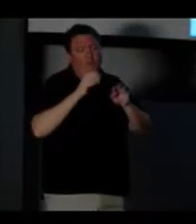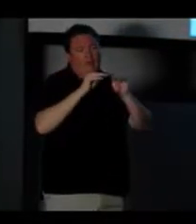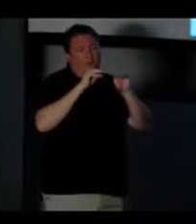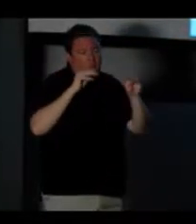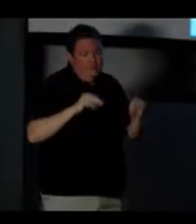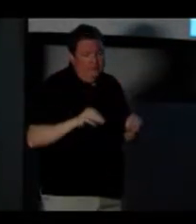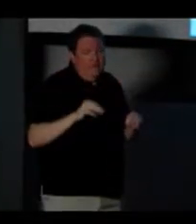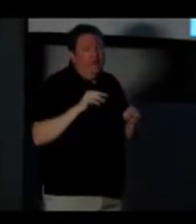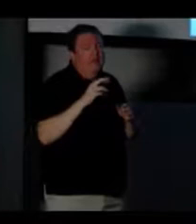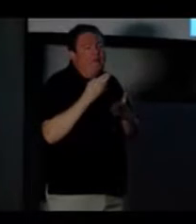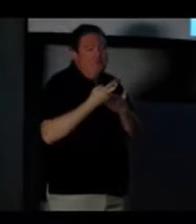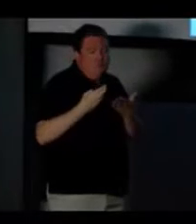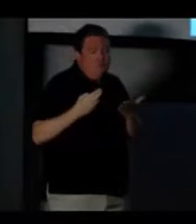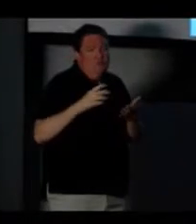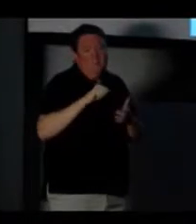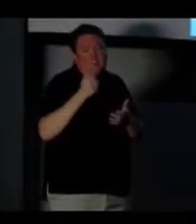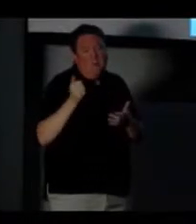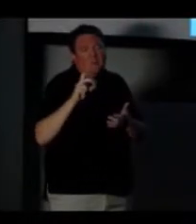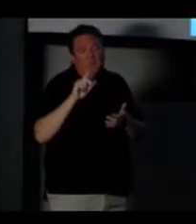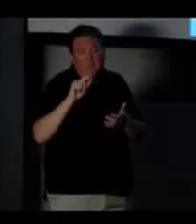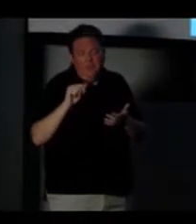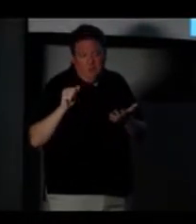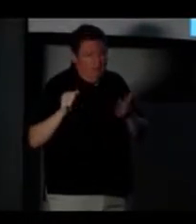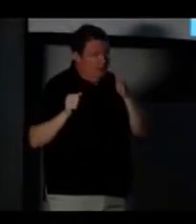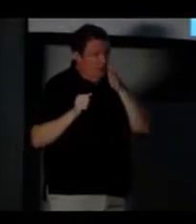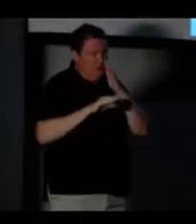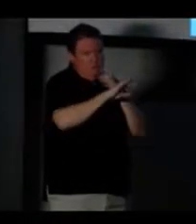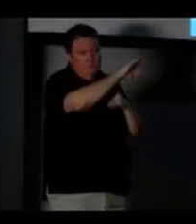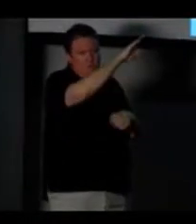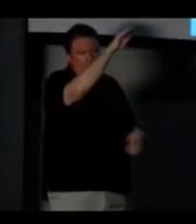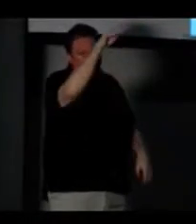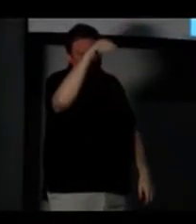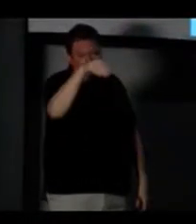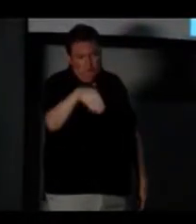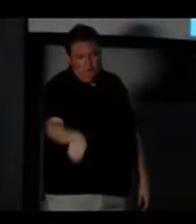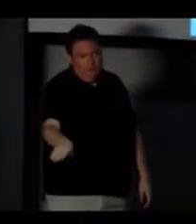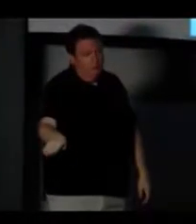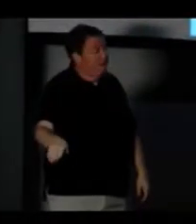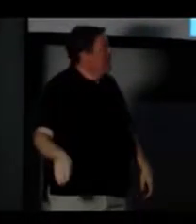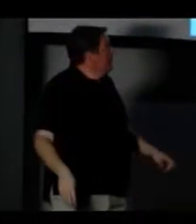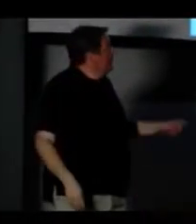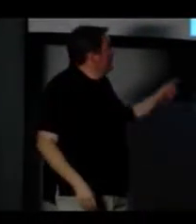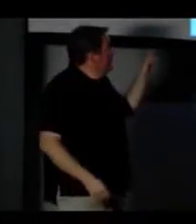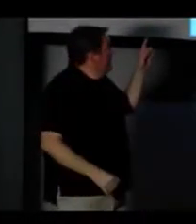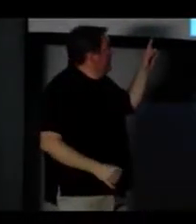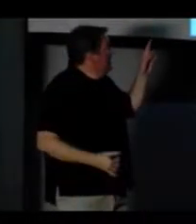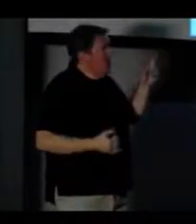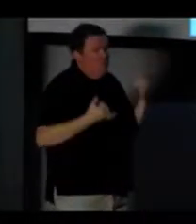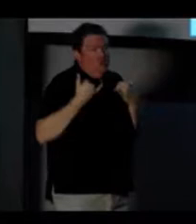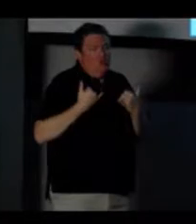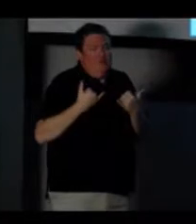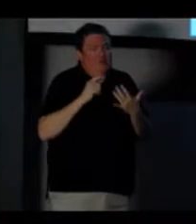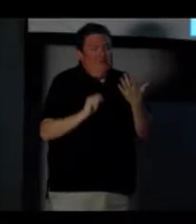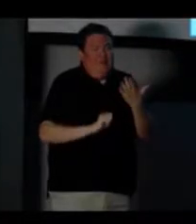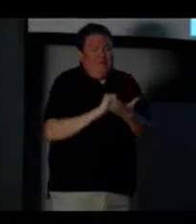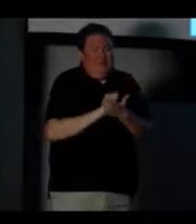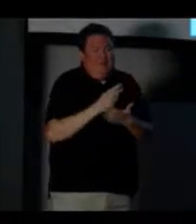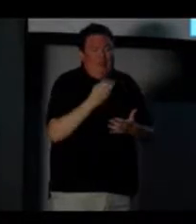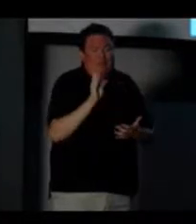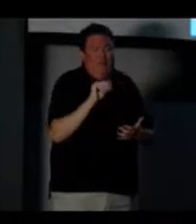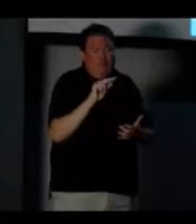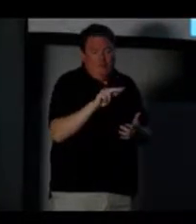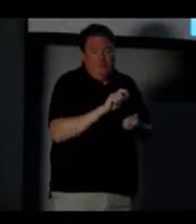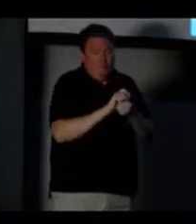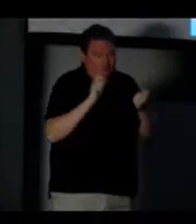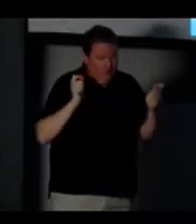biodiversity has changed during that period. You can see that big drop is all to do, that's the Anthropocene, if you like. That's humans changing the